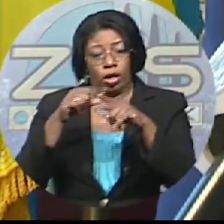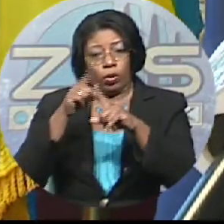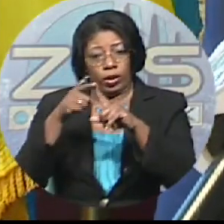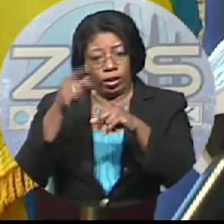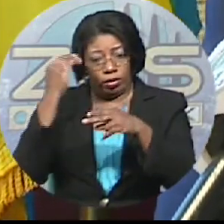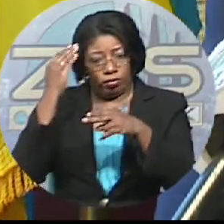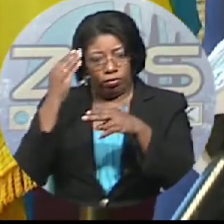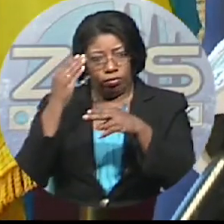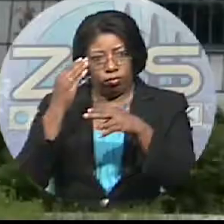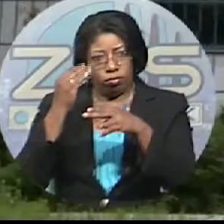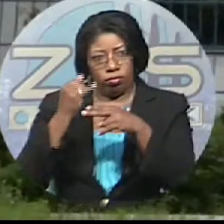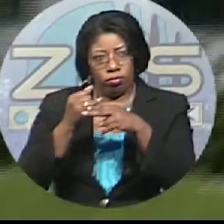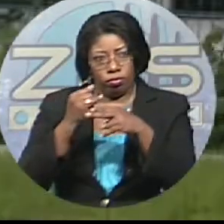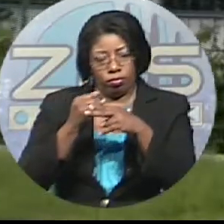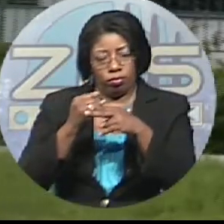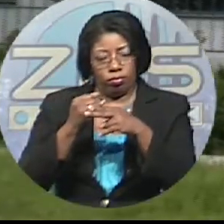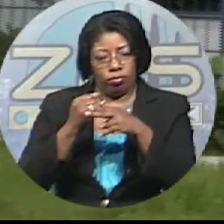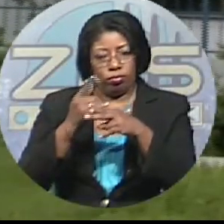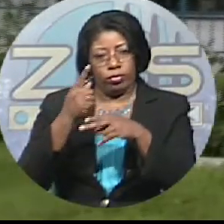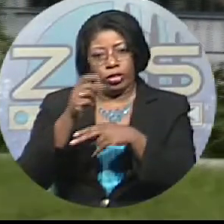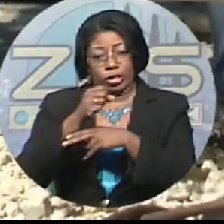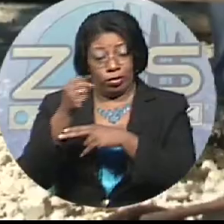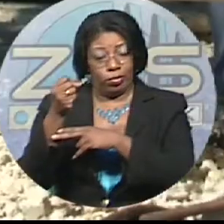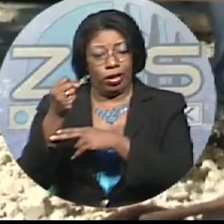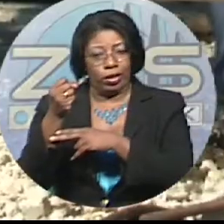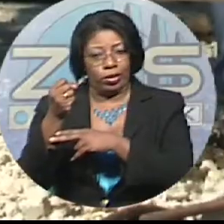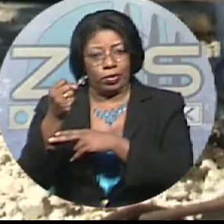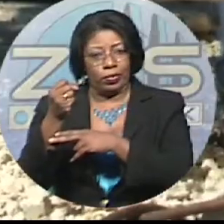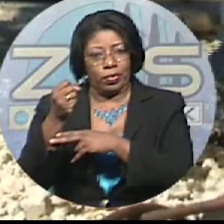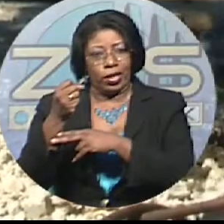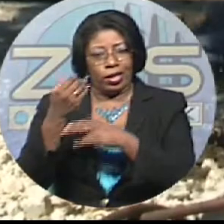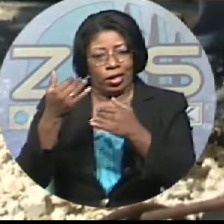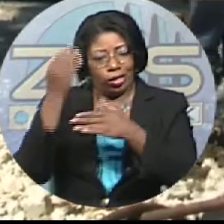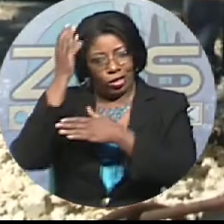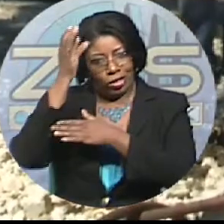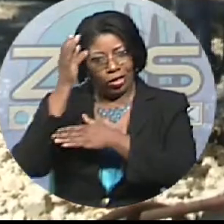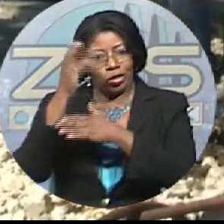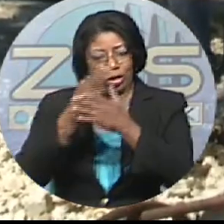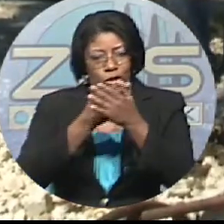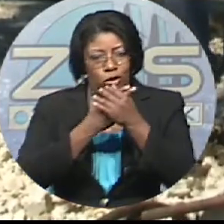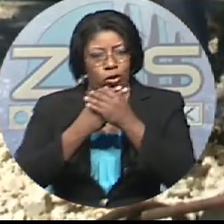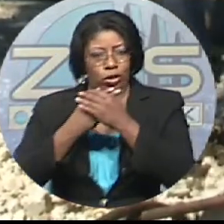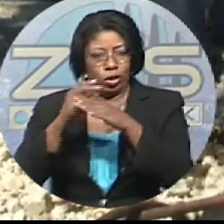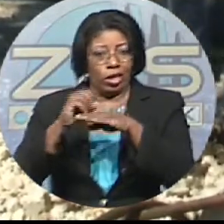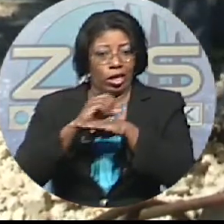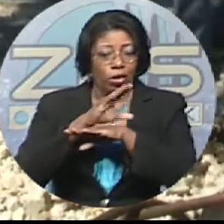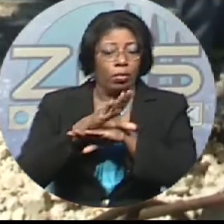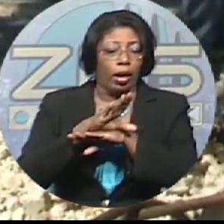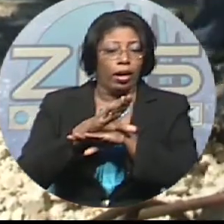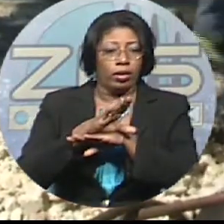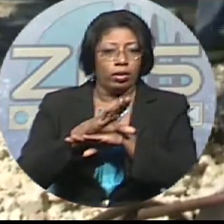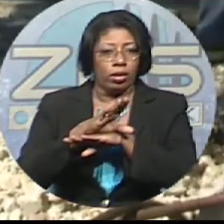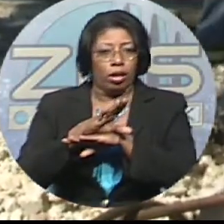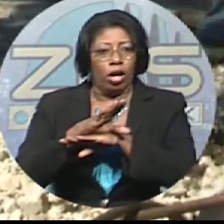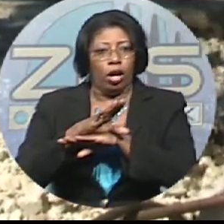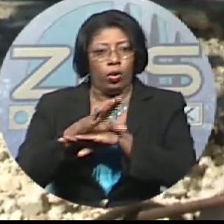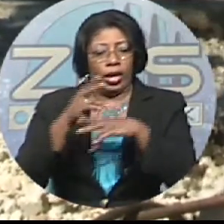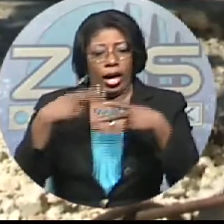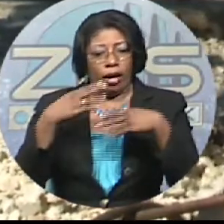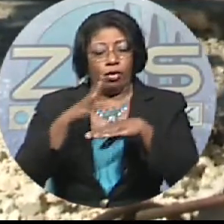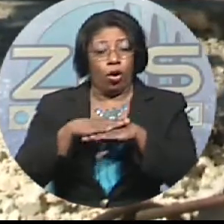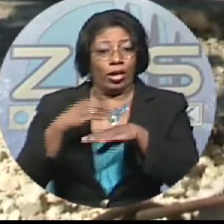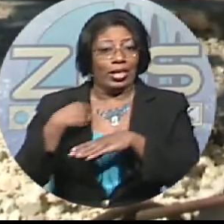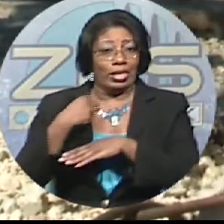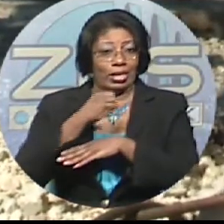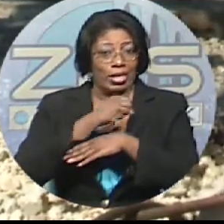the supplier. And while there have been concerns from BC's union on the impact any new partner will have on staff levels,